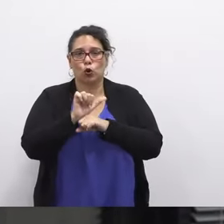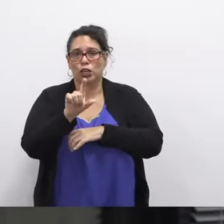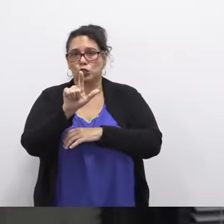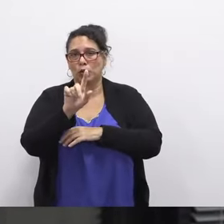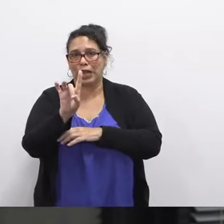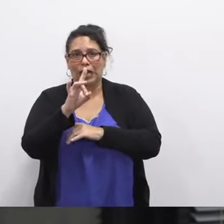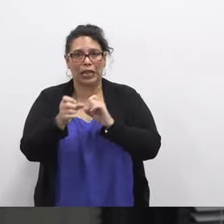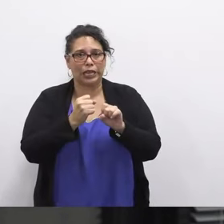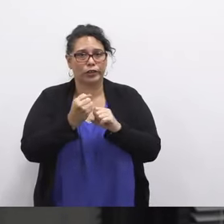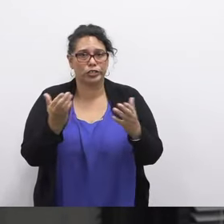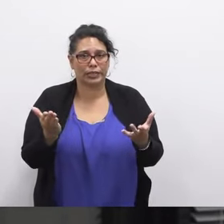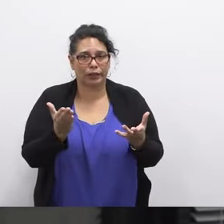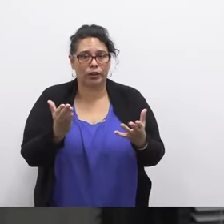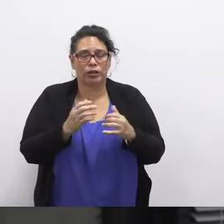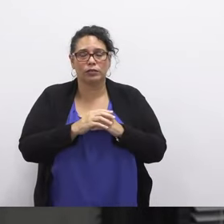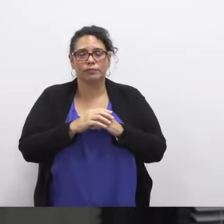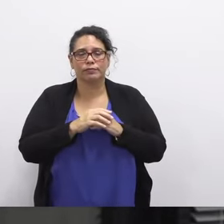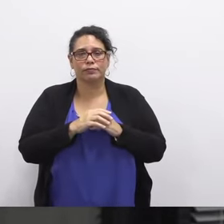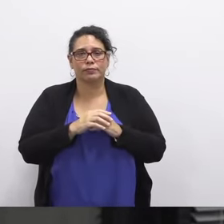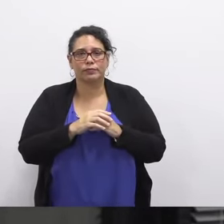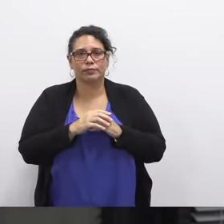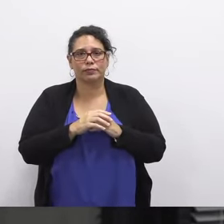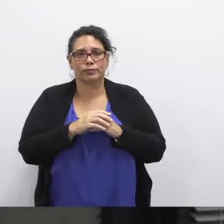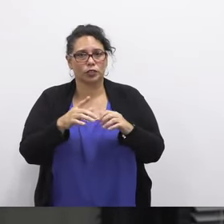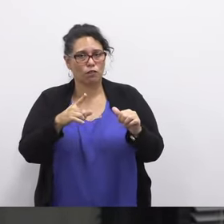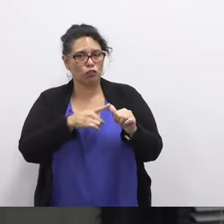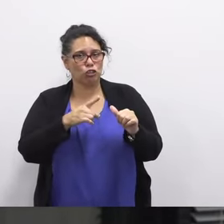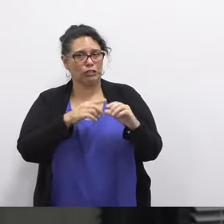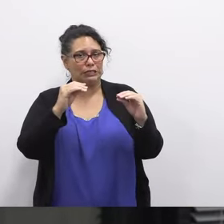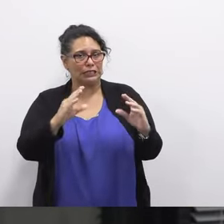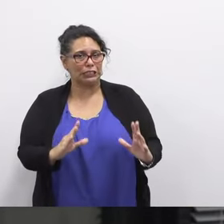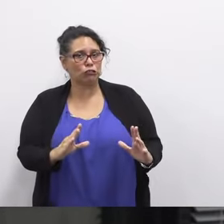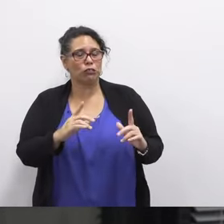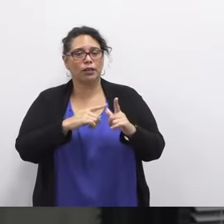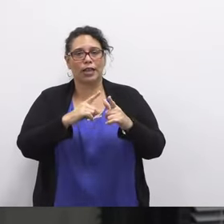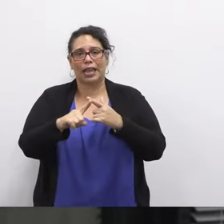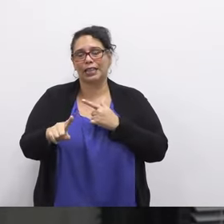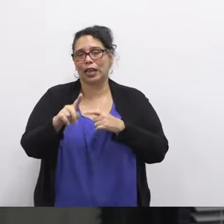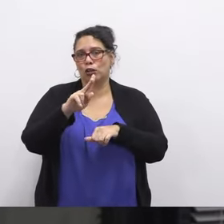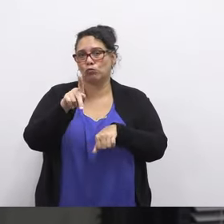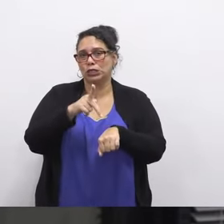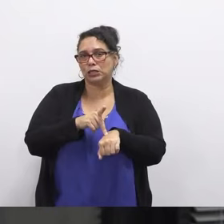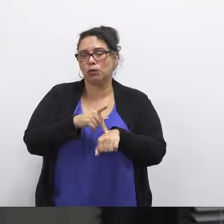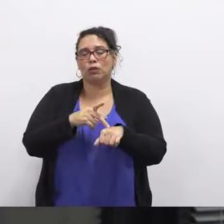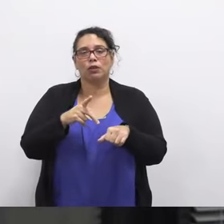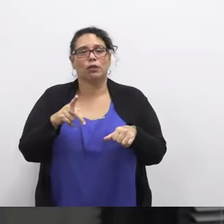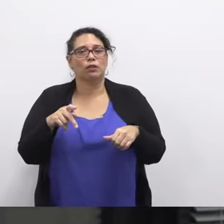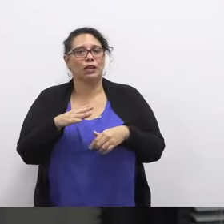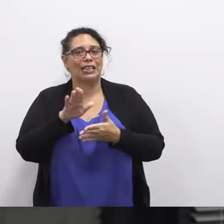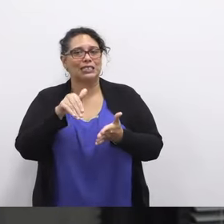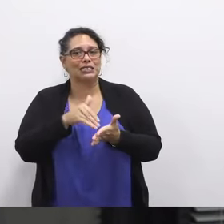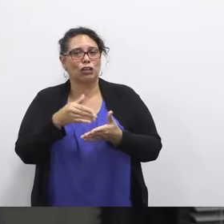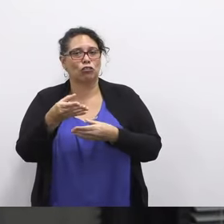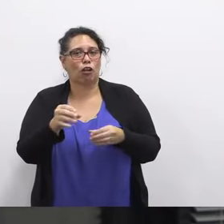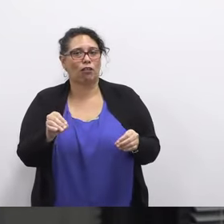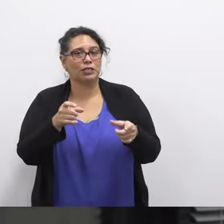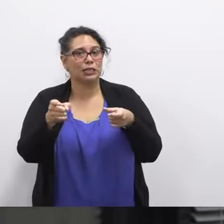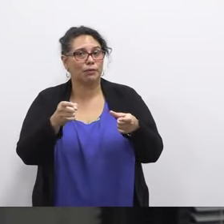28 years here. First as a teacher, then as a school principal and central office